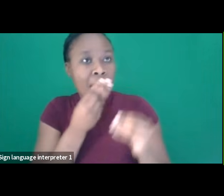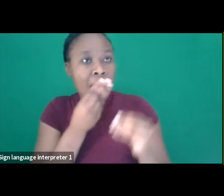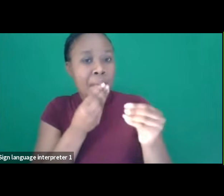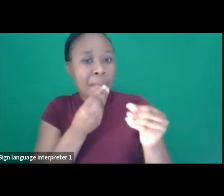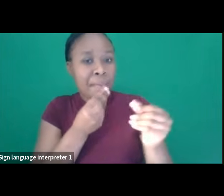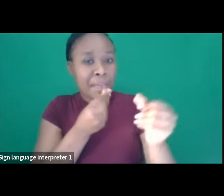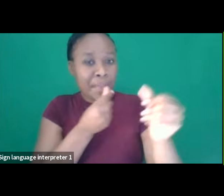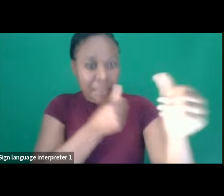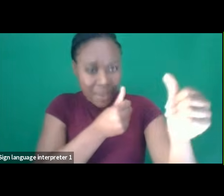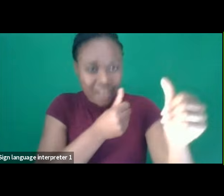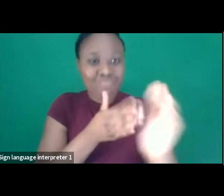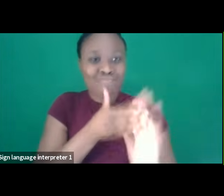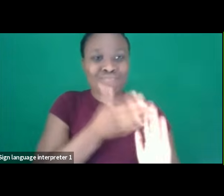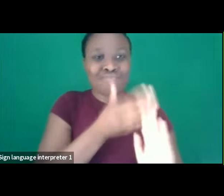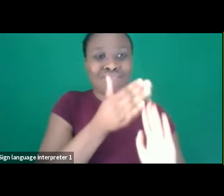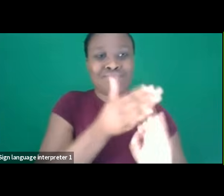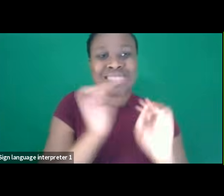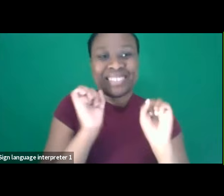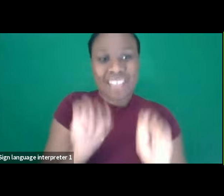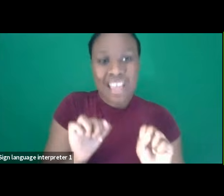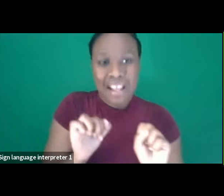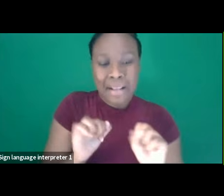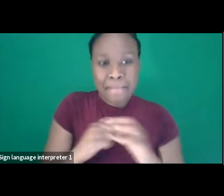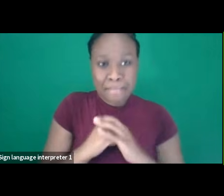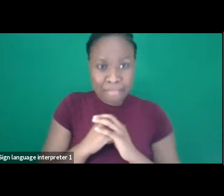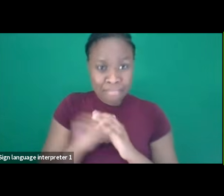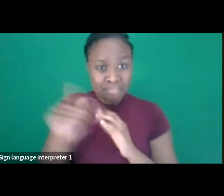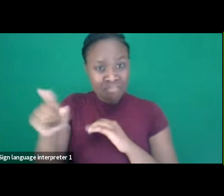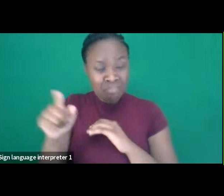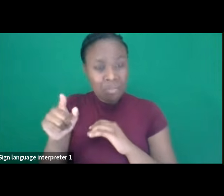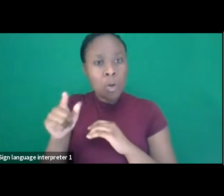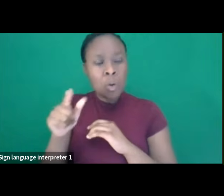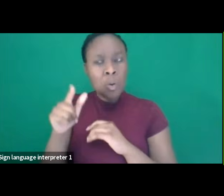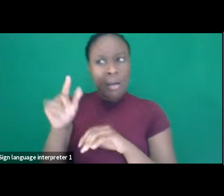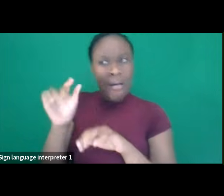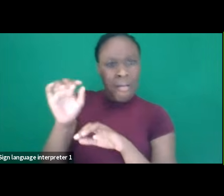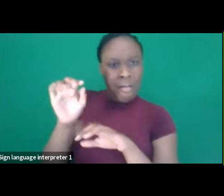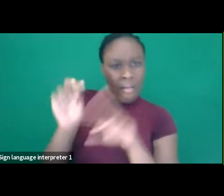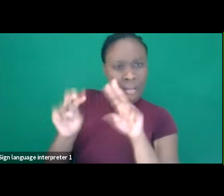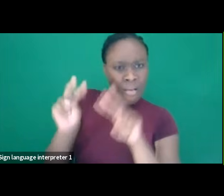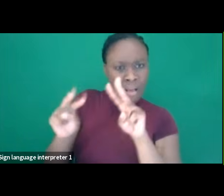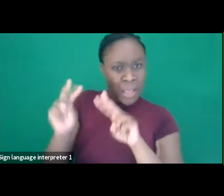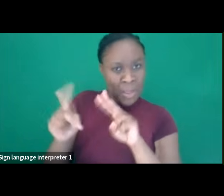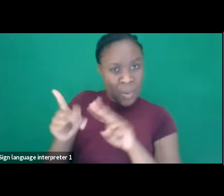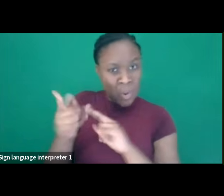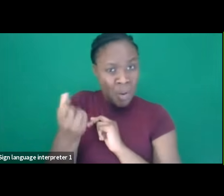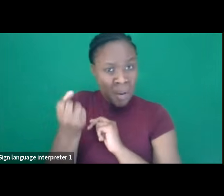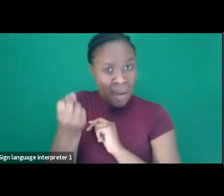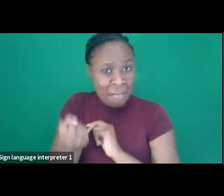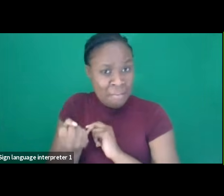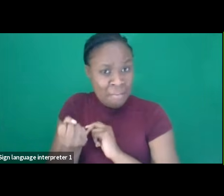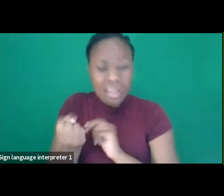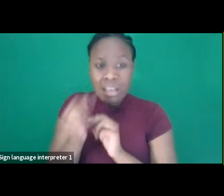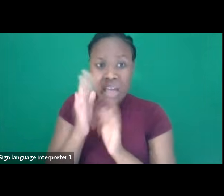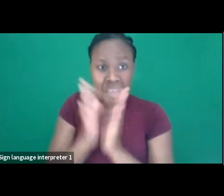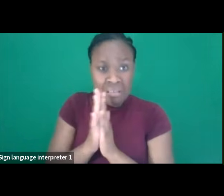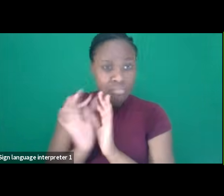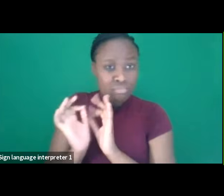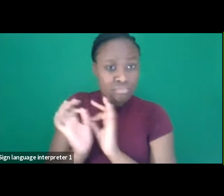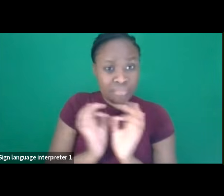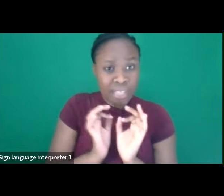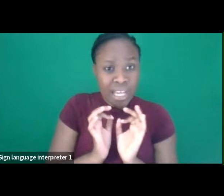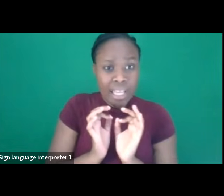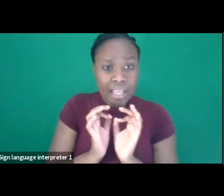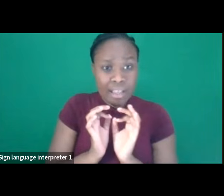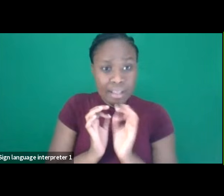we constantly and evaluate if we are really achieving the goal of providing clarity and certainty and making for our